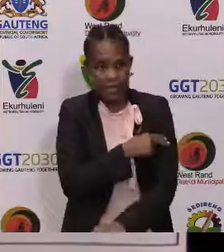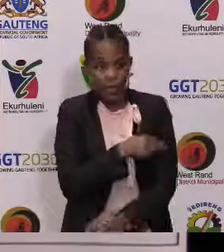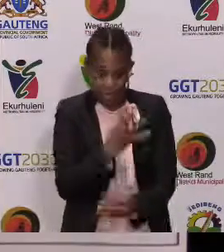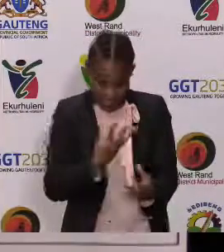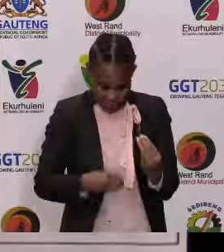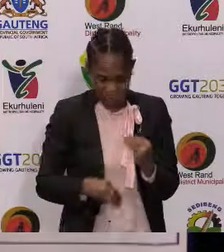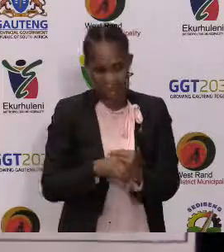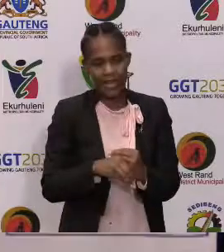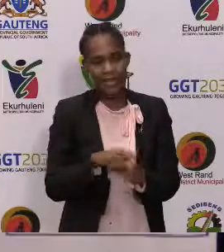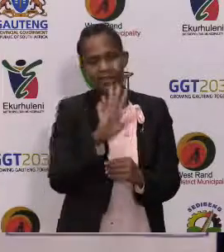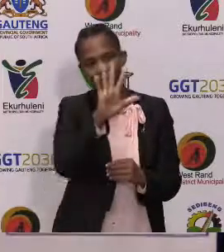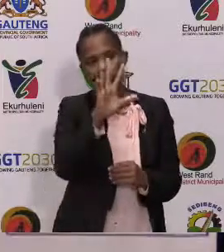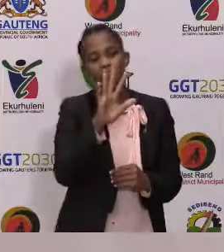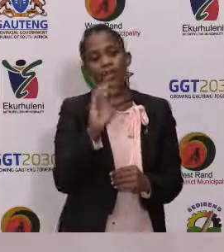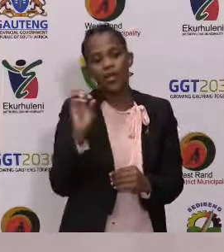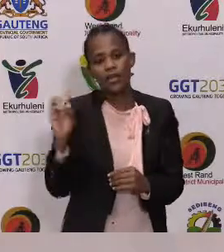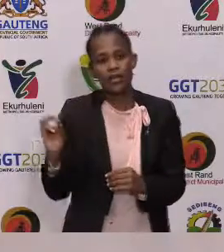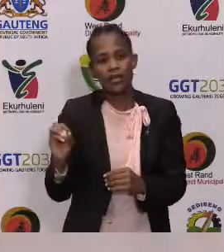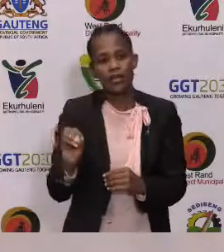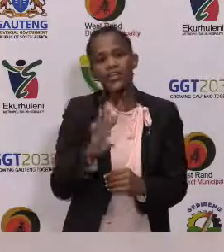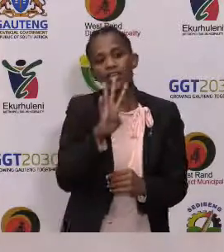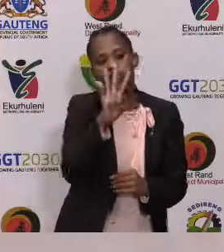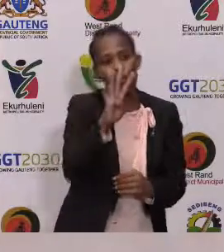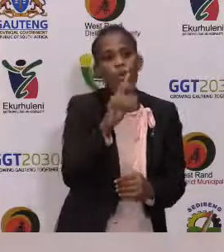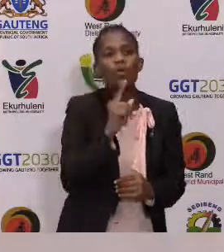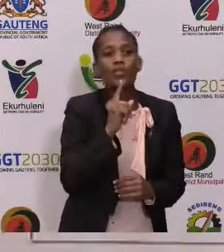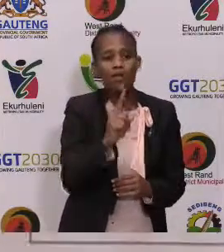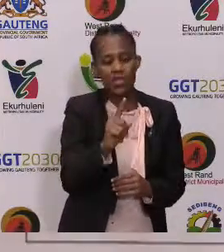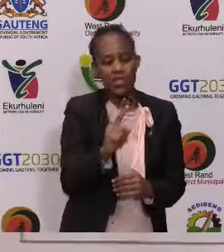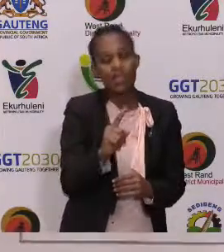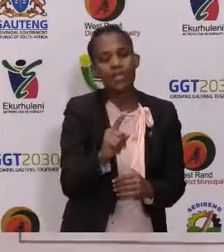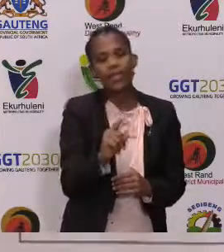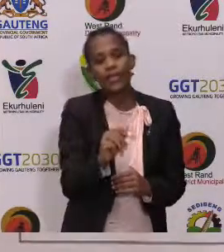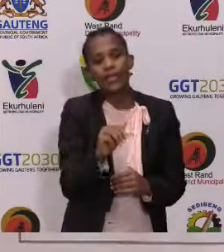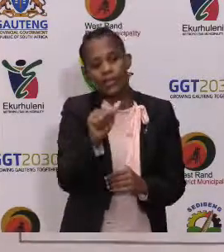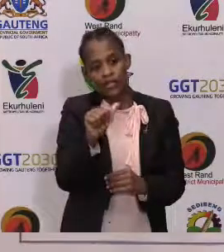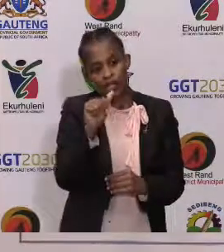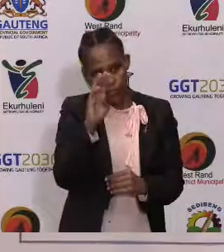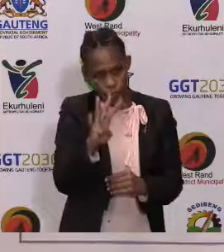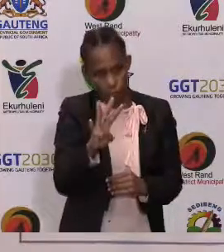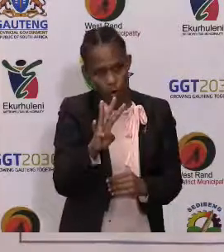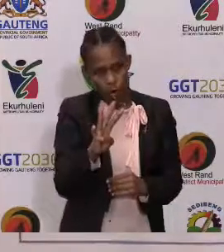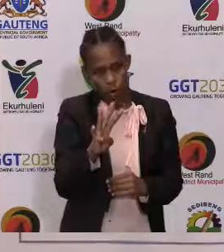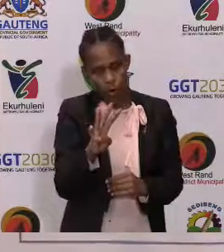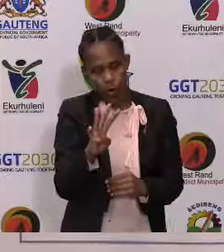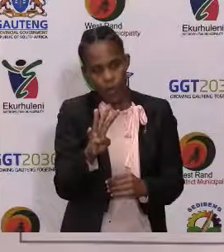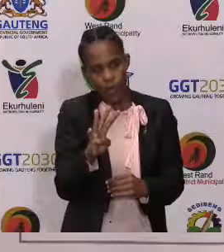500. So that's 4,064 plus 500. So that's